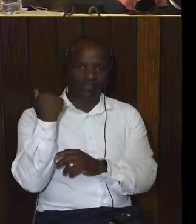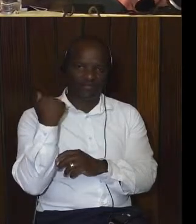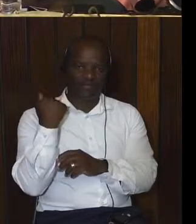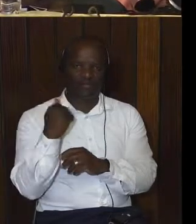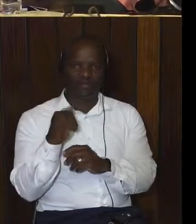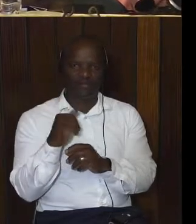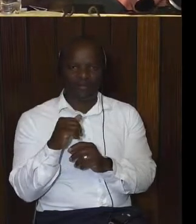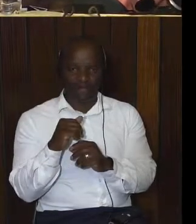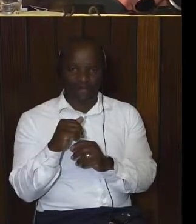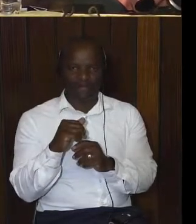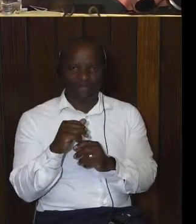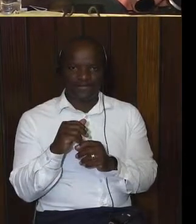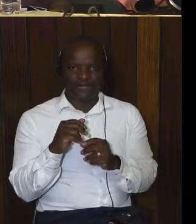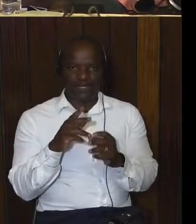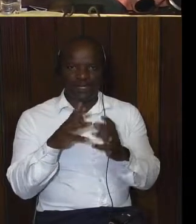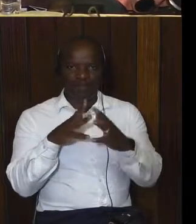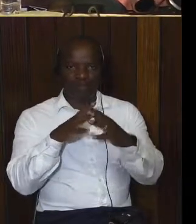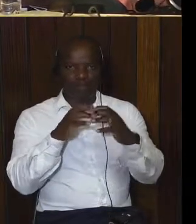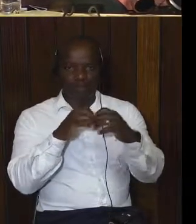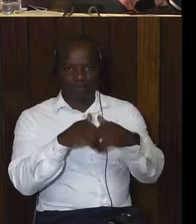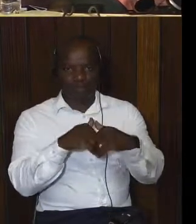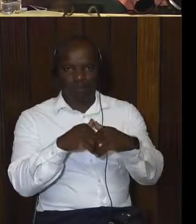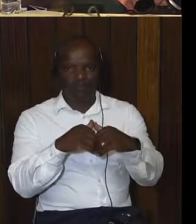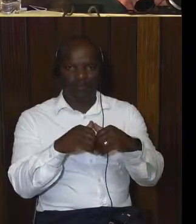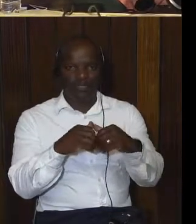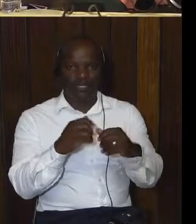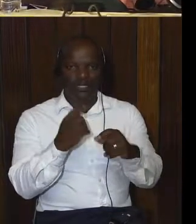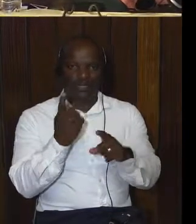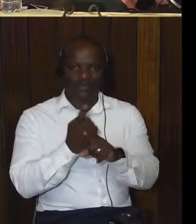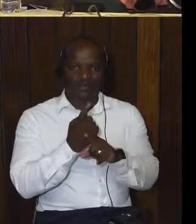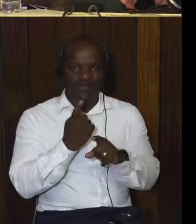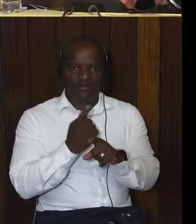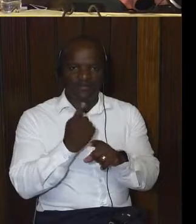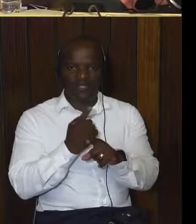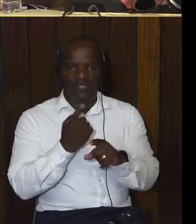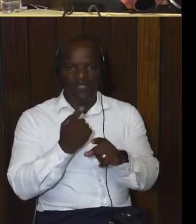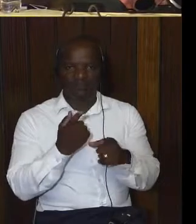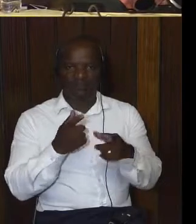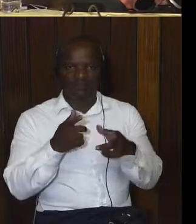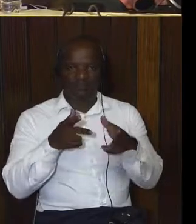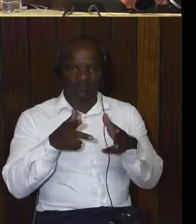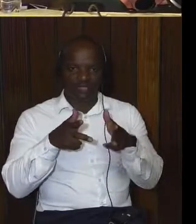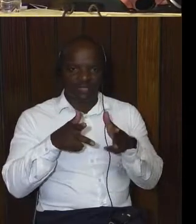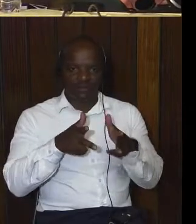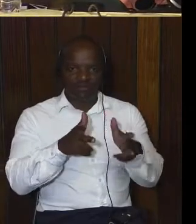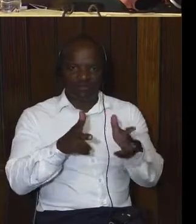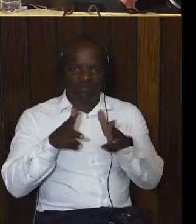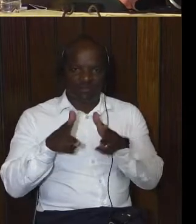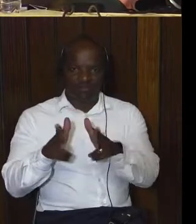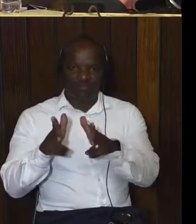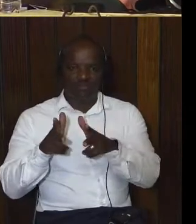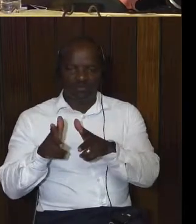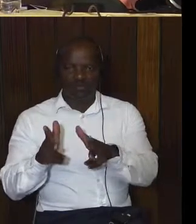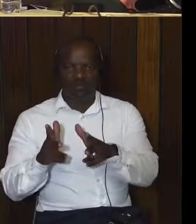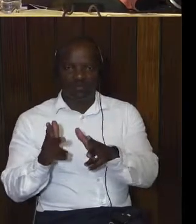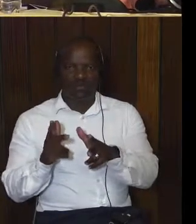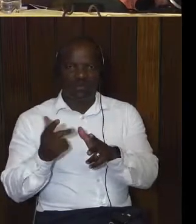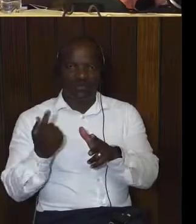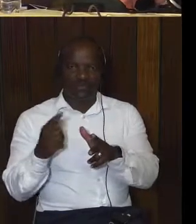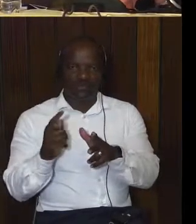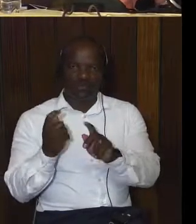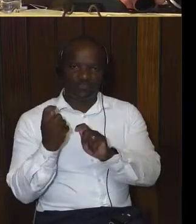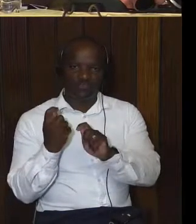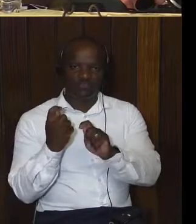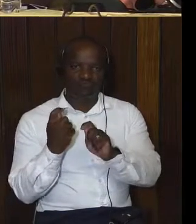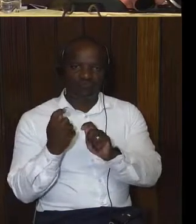just diminished ridership. Every rail system in the country was shut down for 5 weeks, and then with a very slow